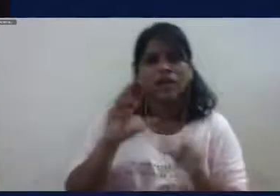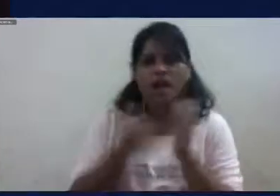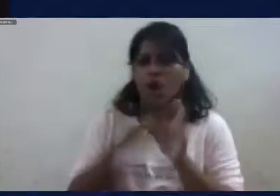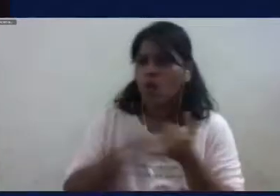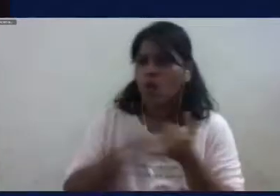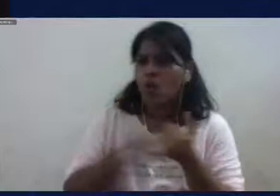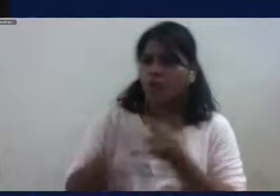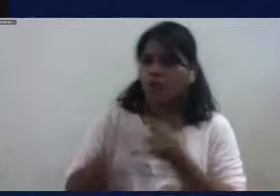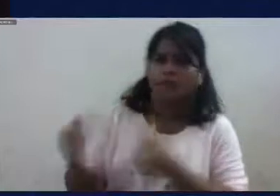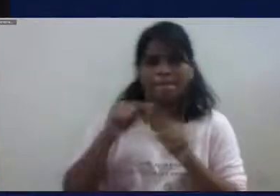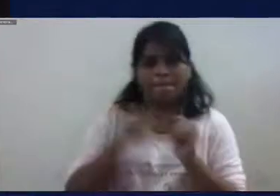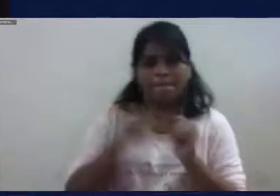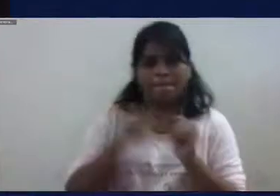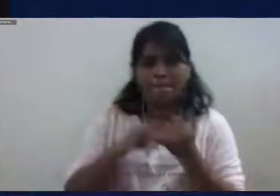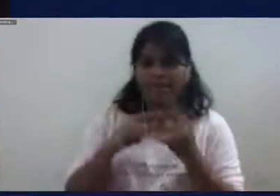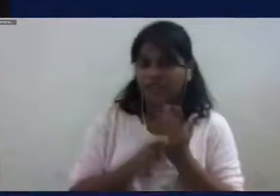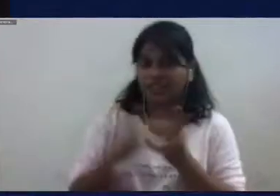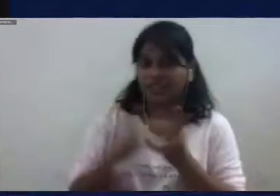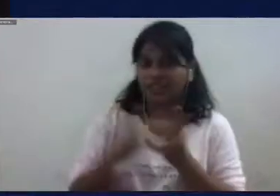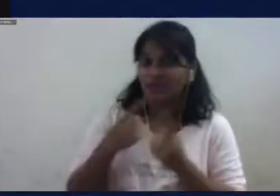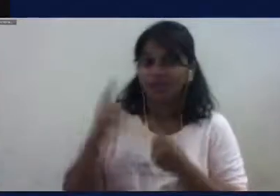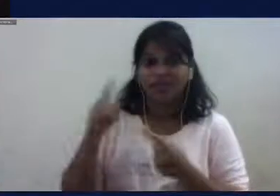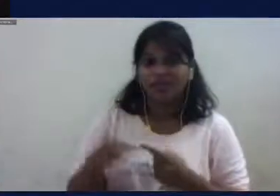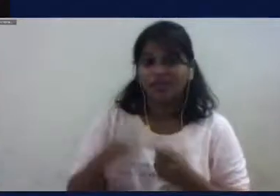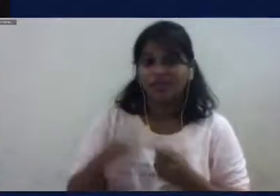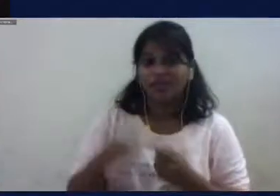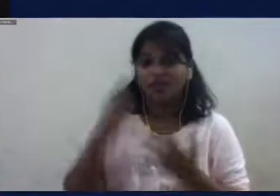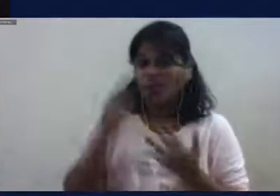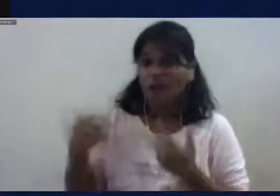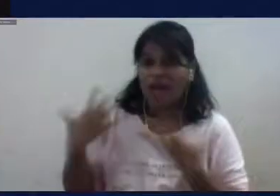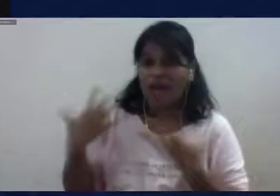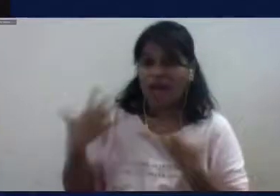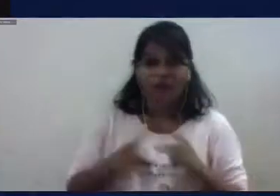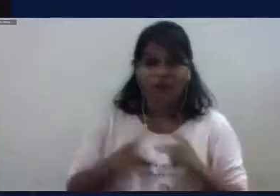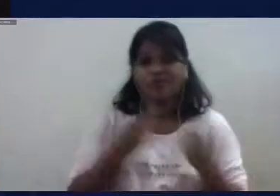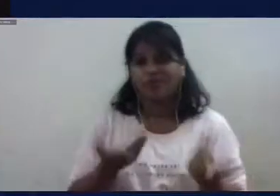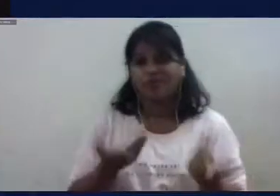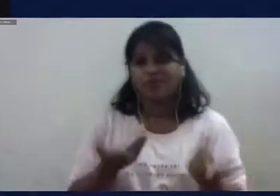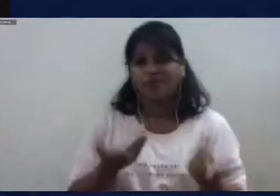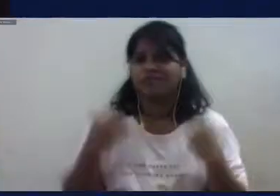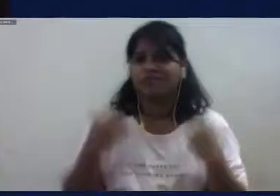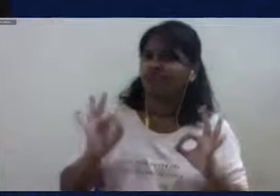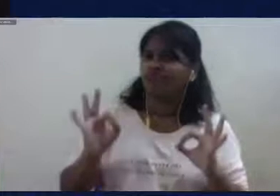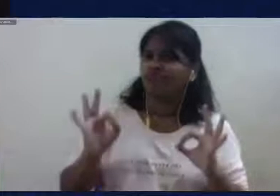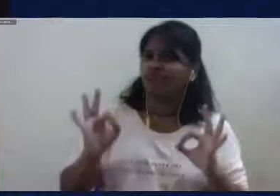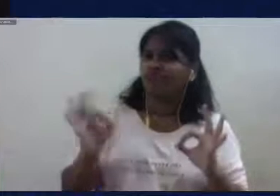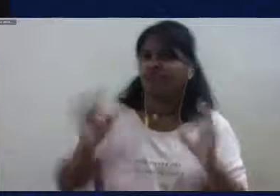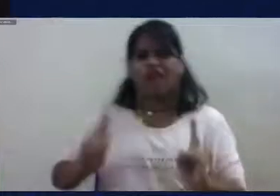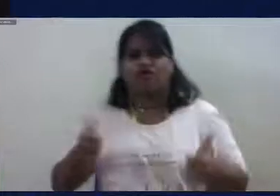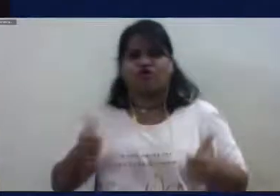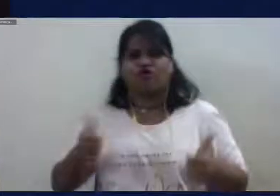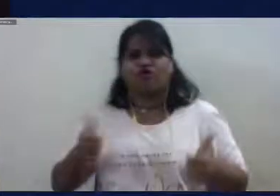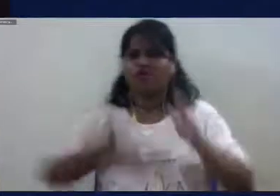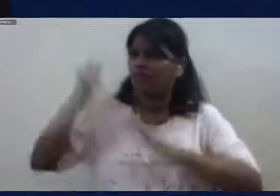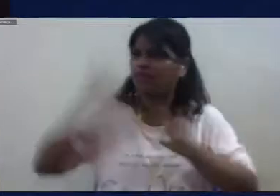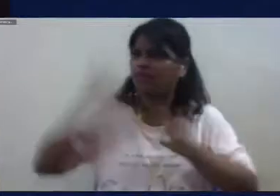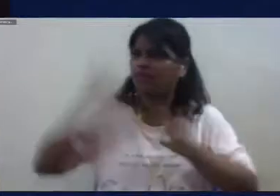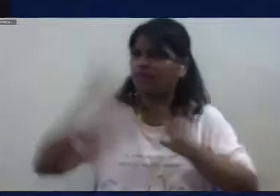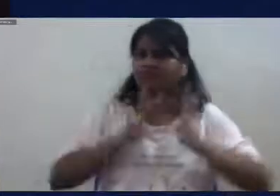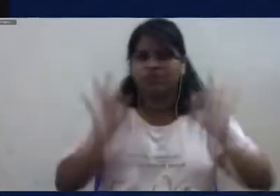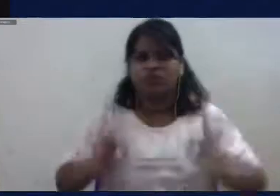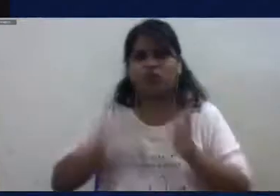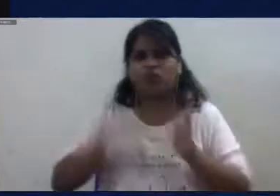Pastor Jr. said, well, why would I want to do that? I'm in a nice, cozy apartment here in New